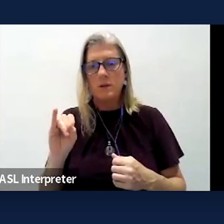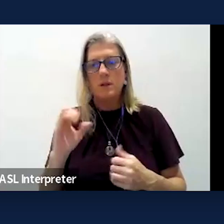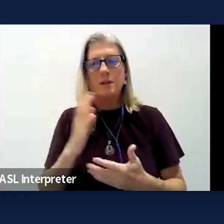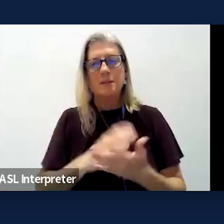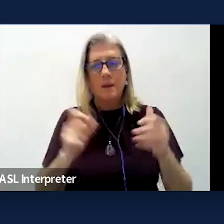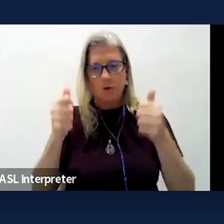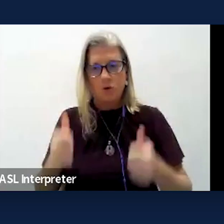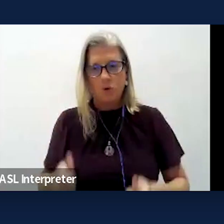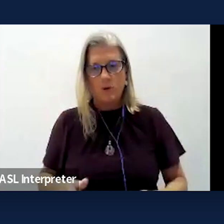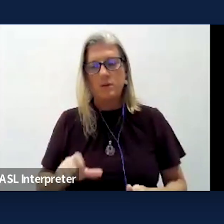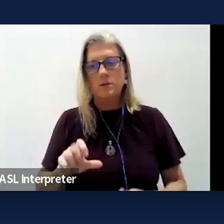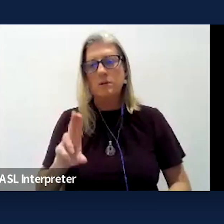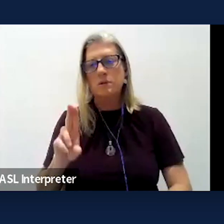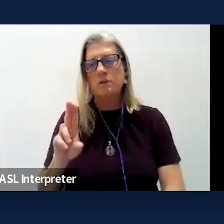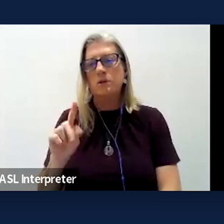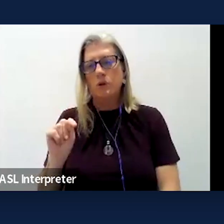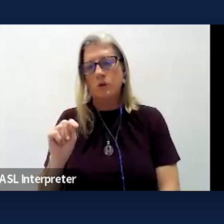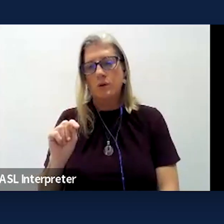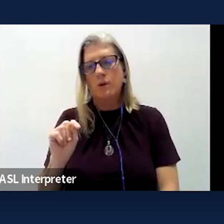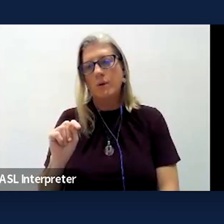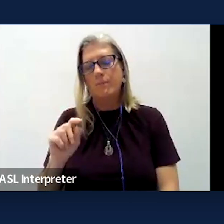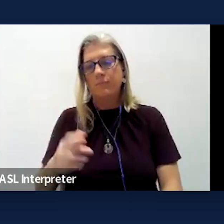decrease in your intestinal motility.